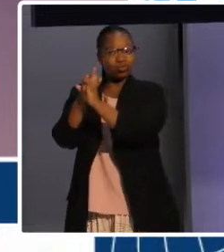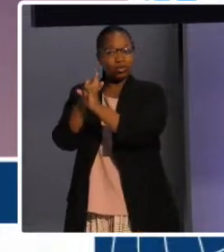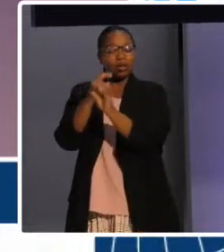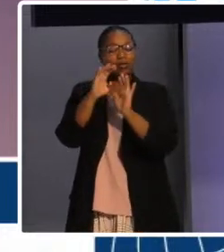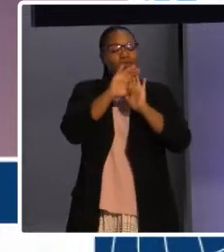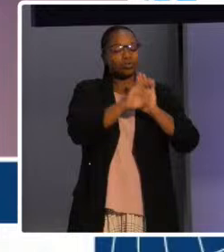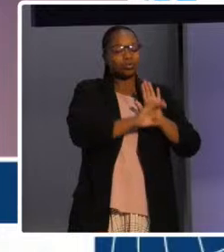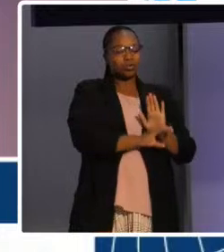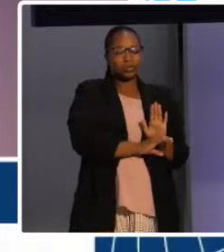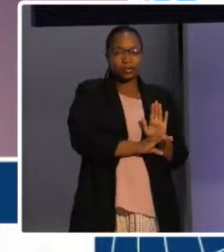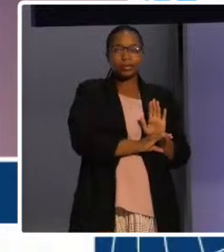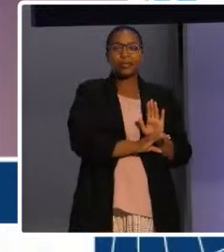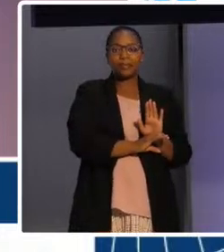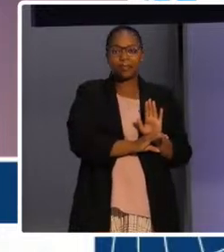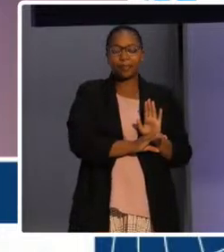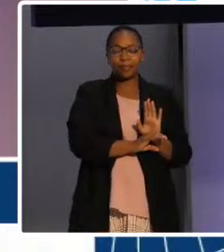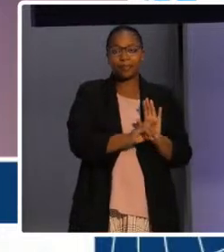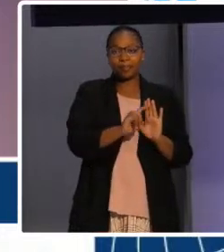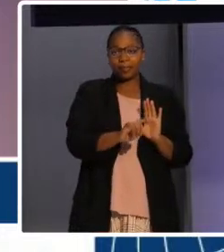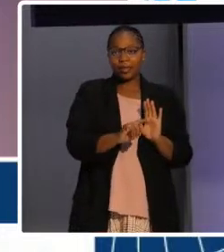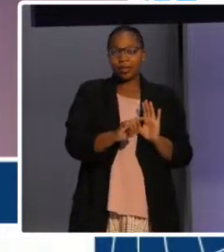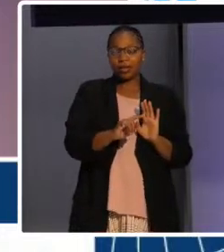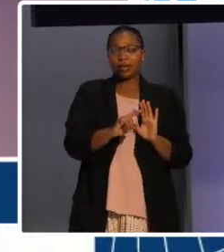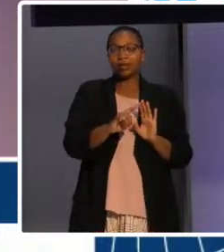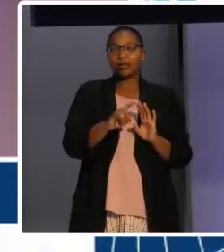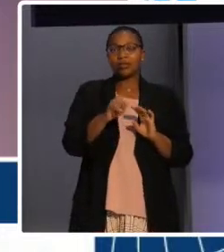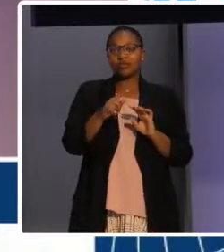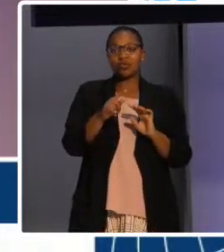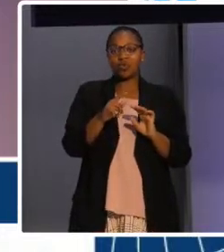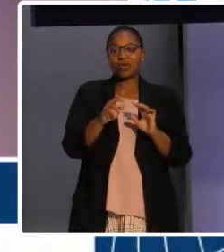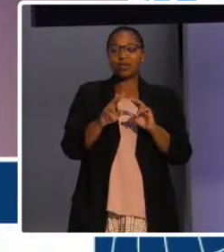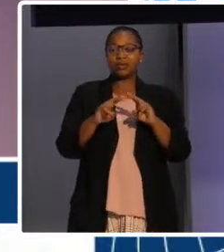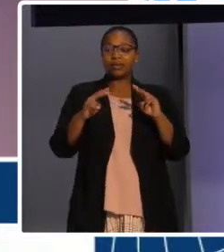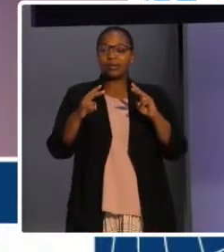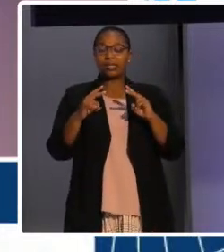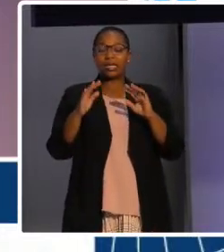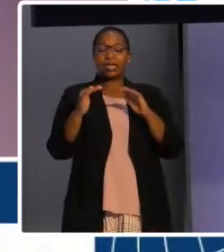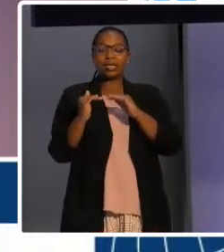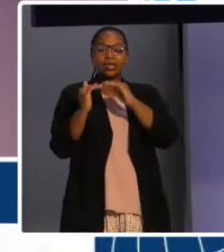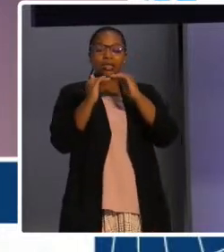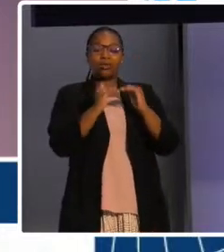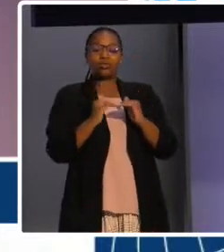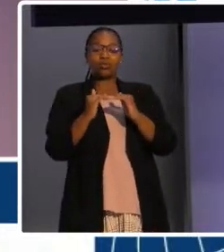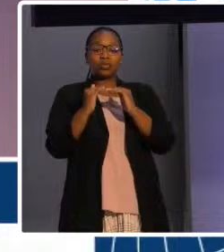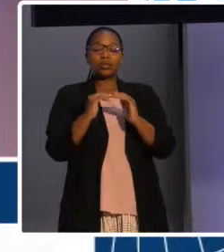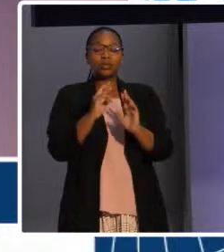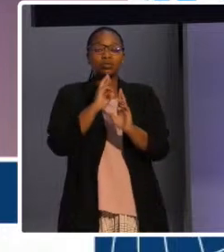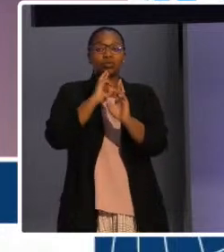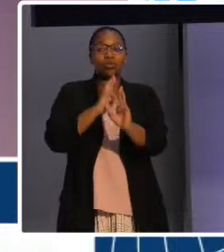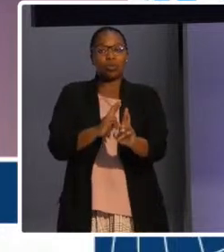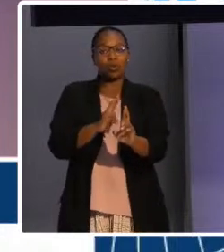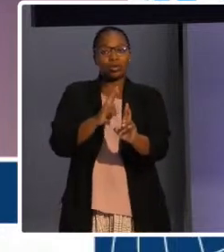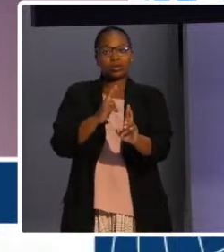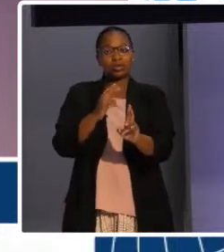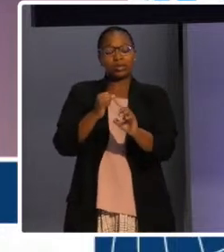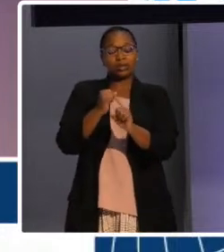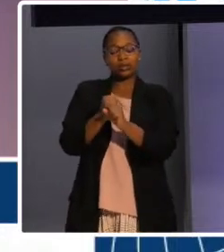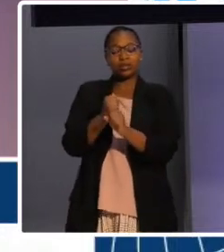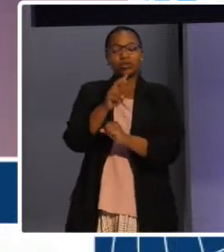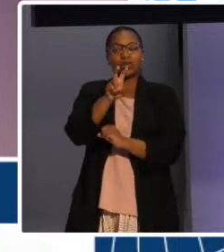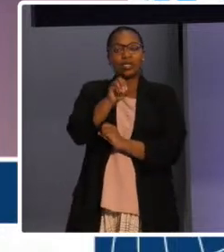constitutionalism. According to the Global State of Democracy report of 2021,